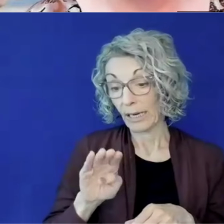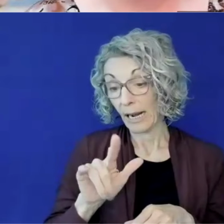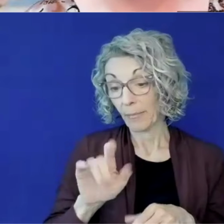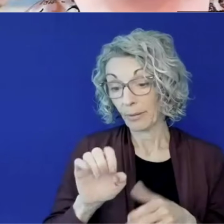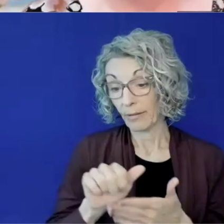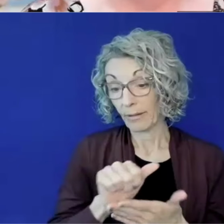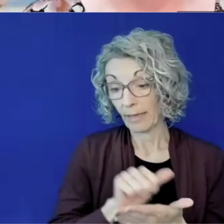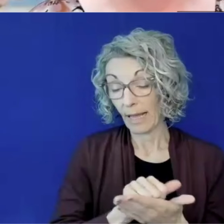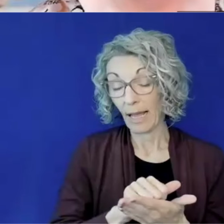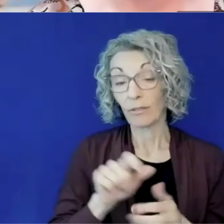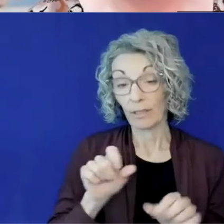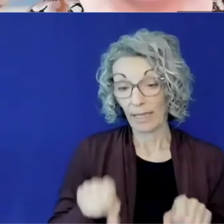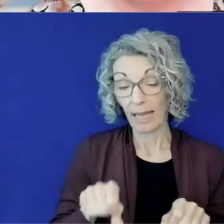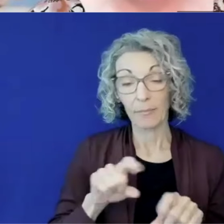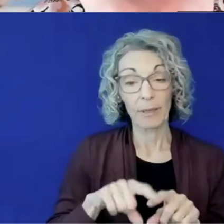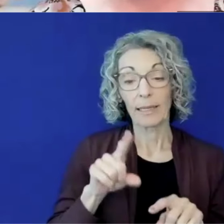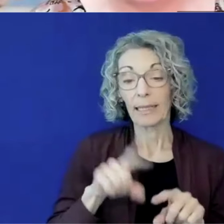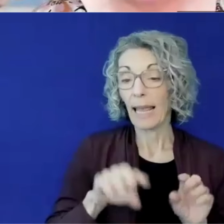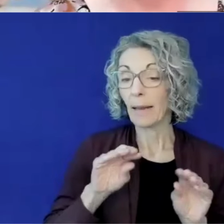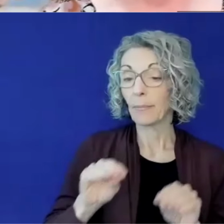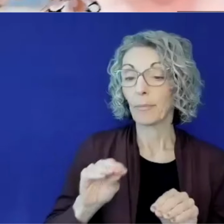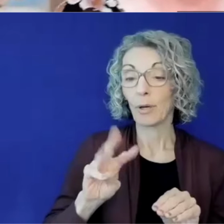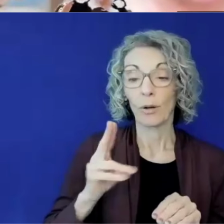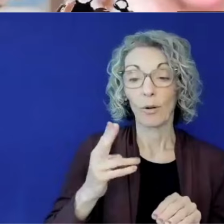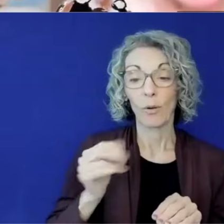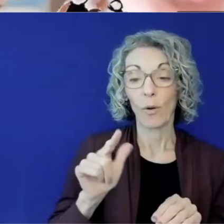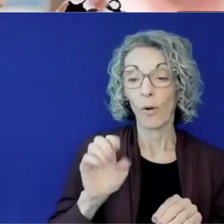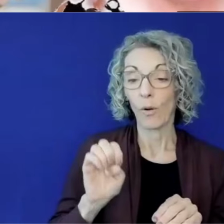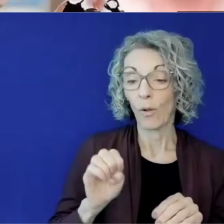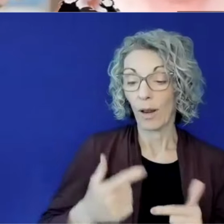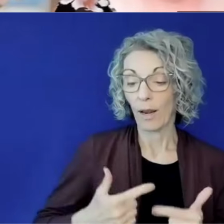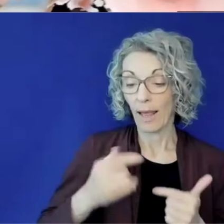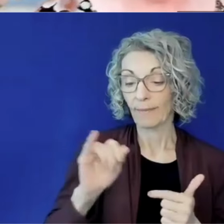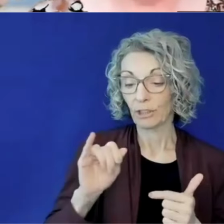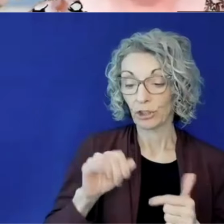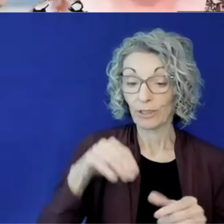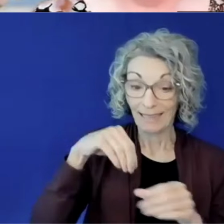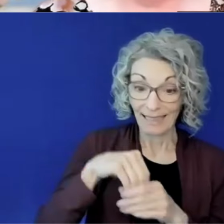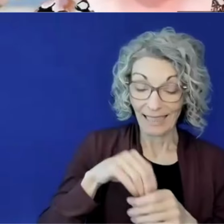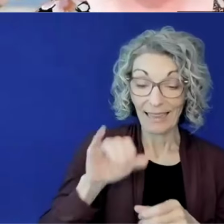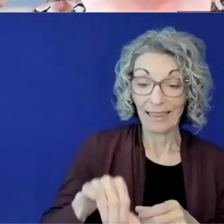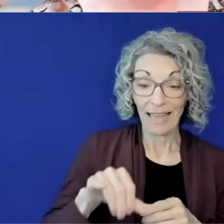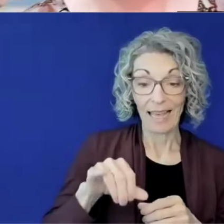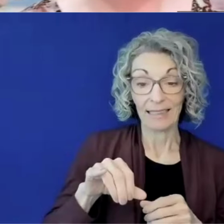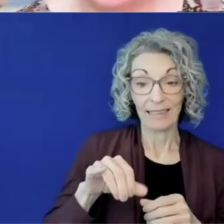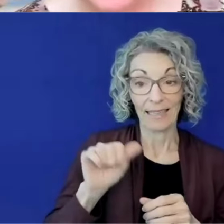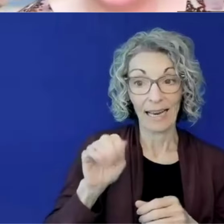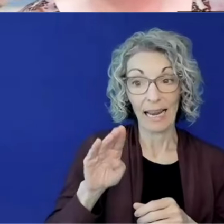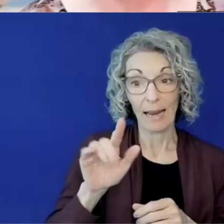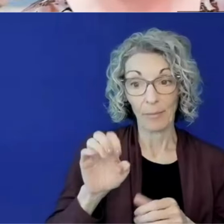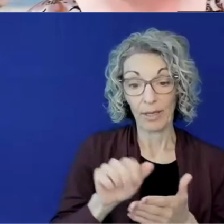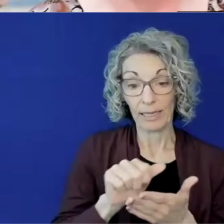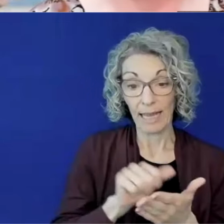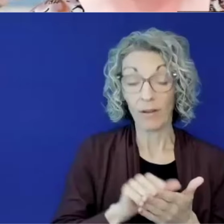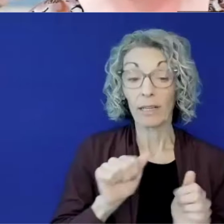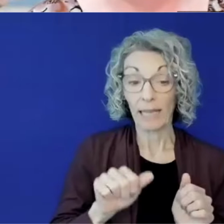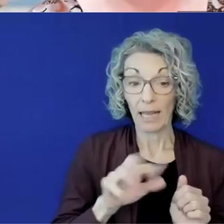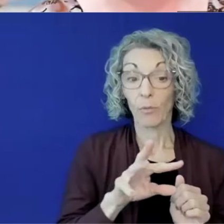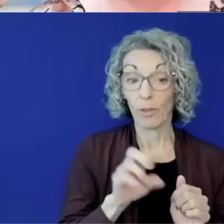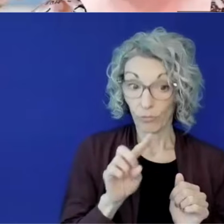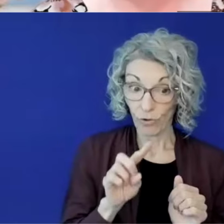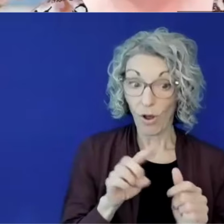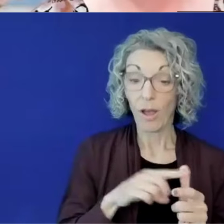but you can't put the whole life insurance policy into the ABLE account. You could withdraw the money and put it into the ABLE